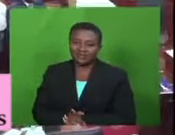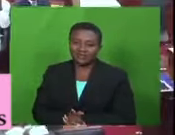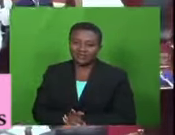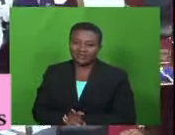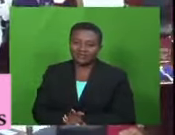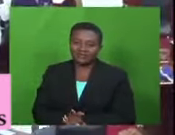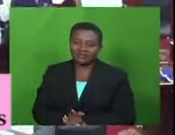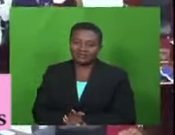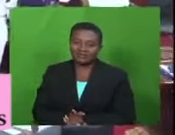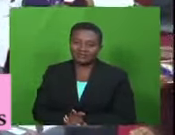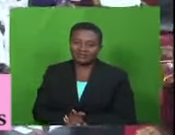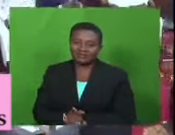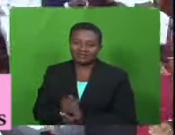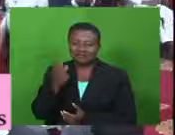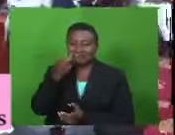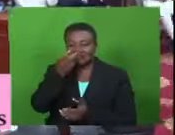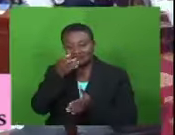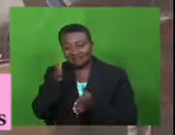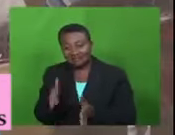And Mr.